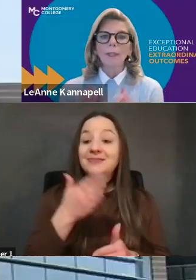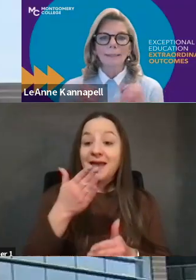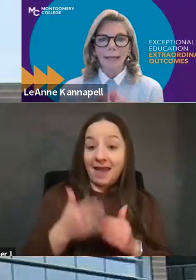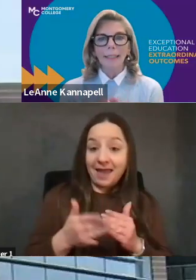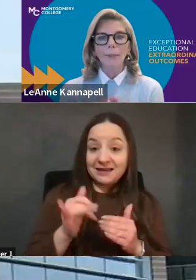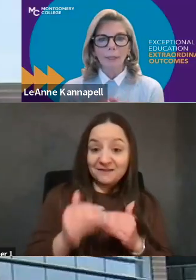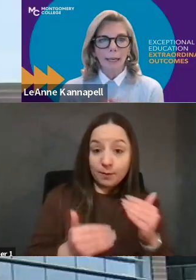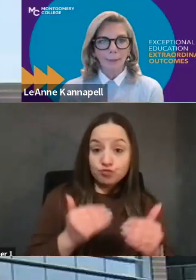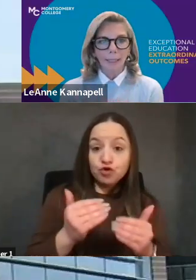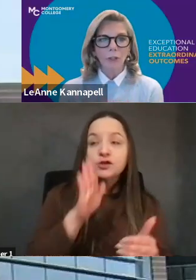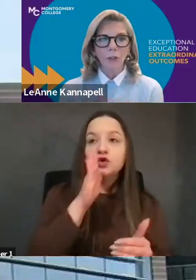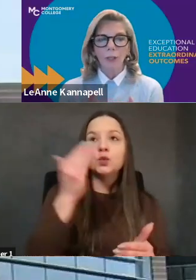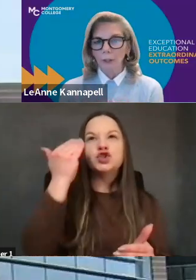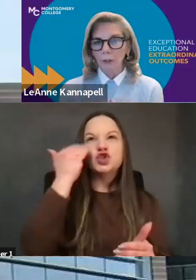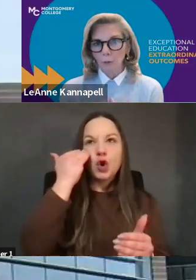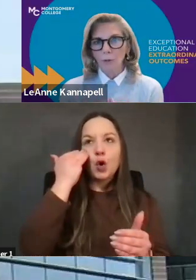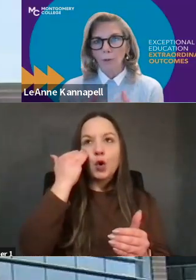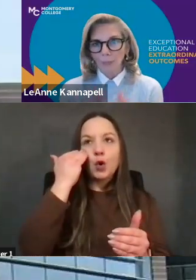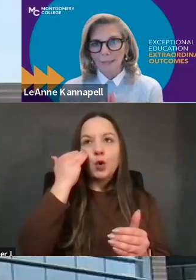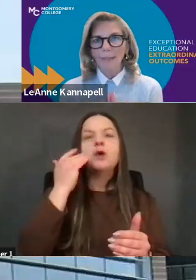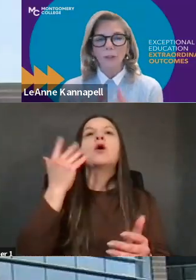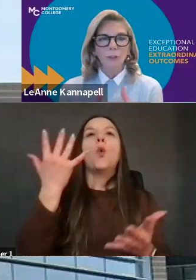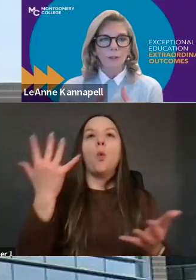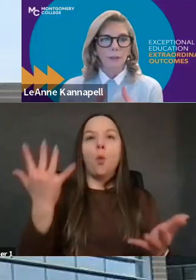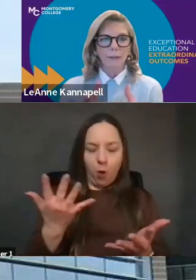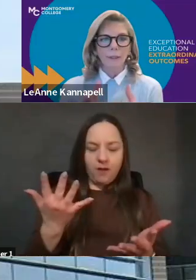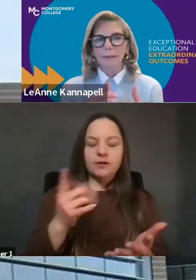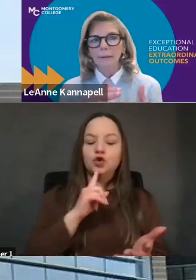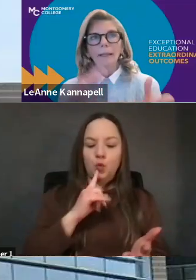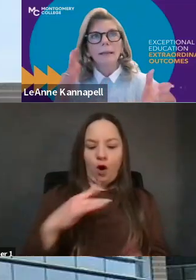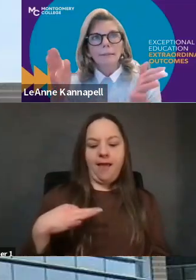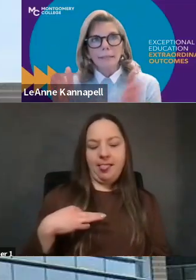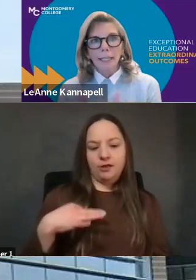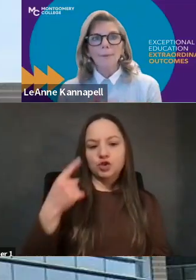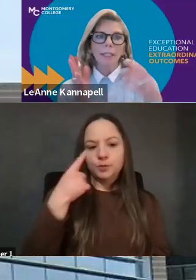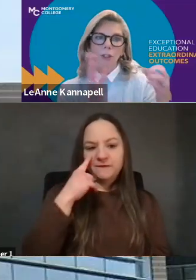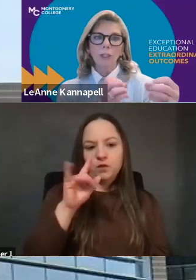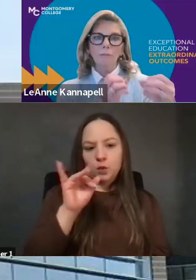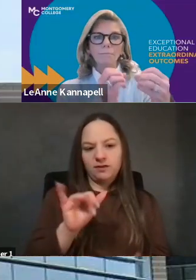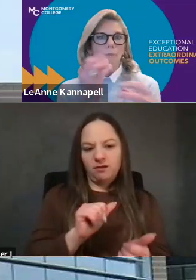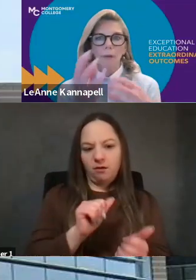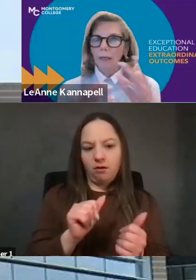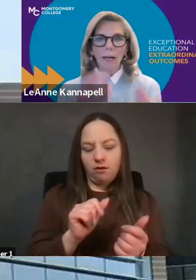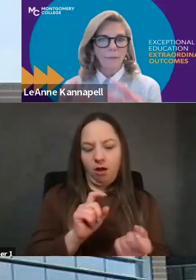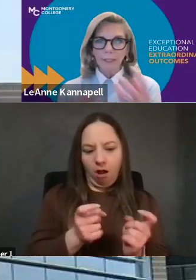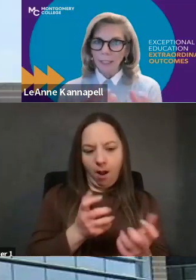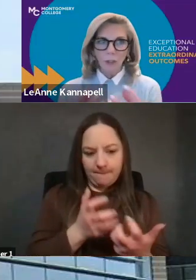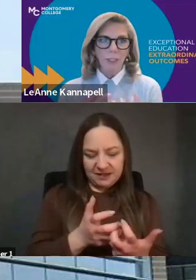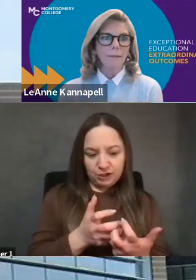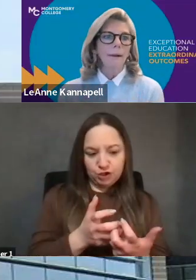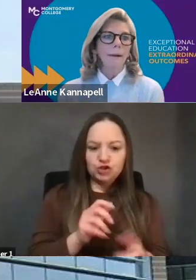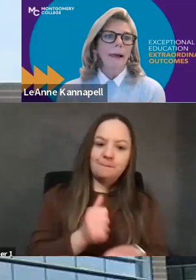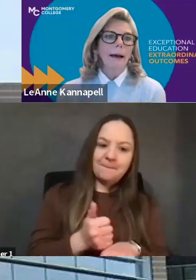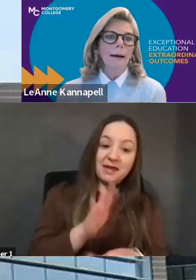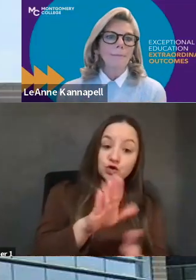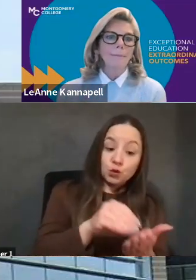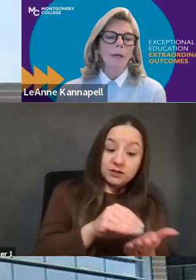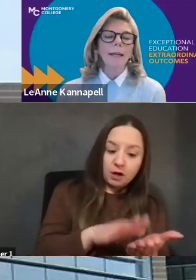will know exactly what accommodations you're eligible for based on the documentation and our